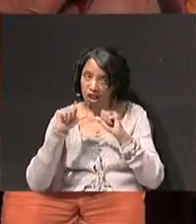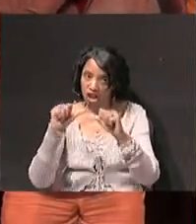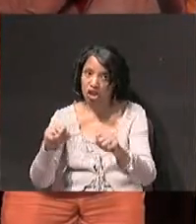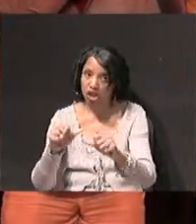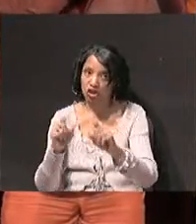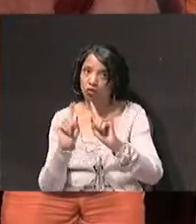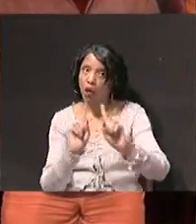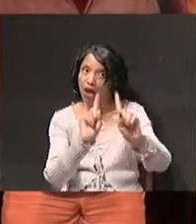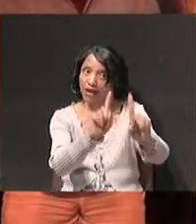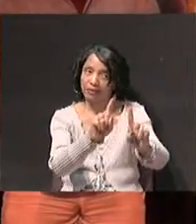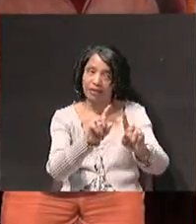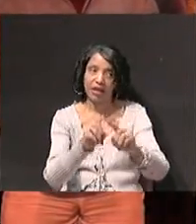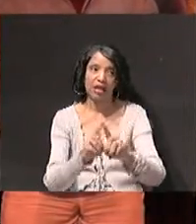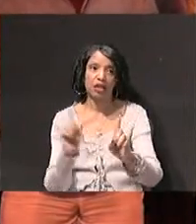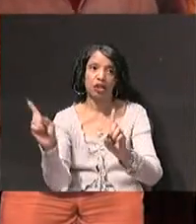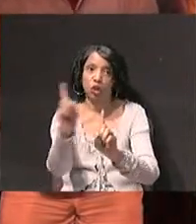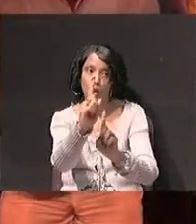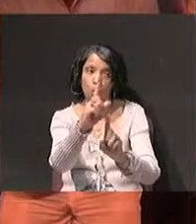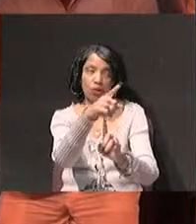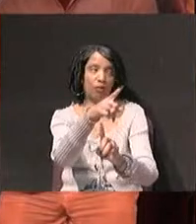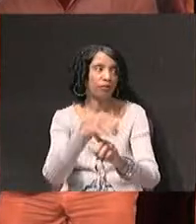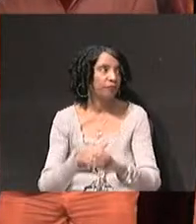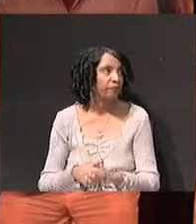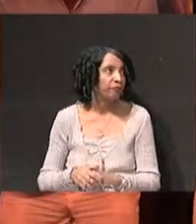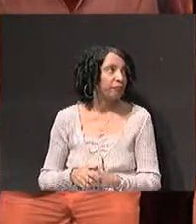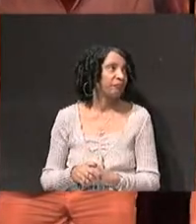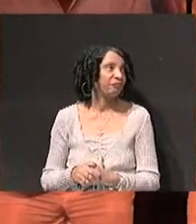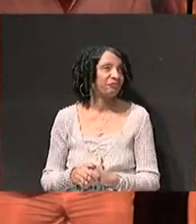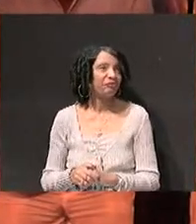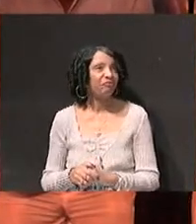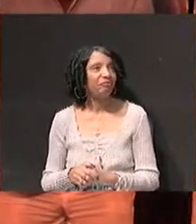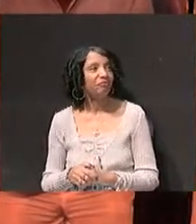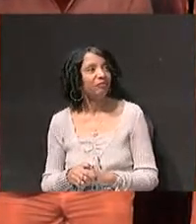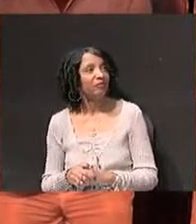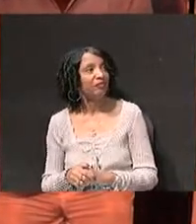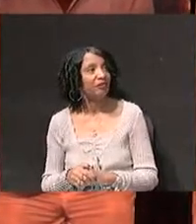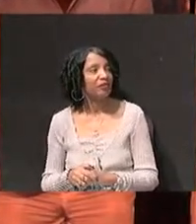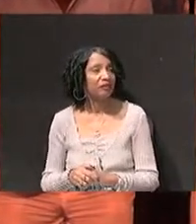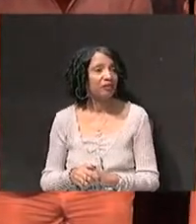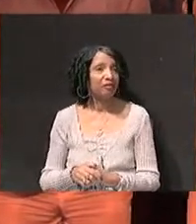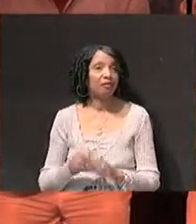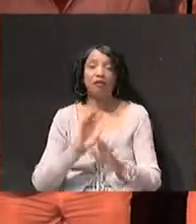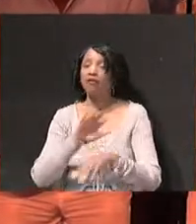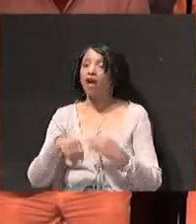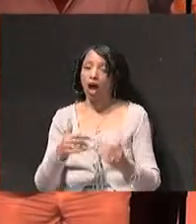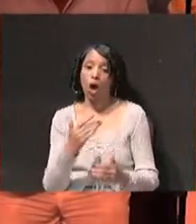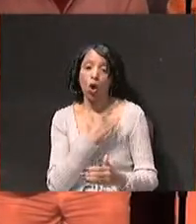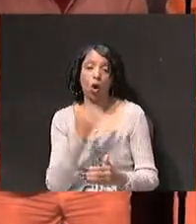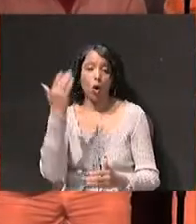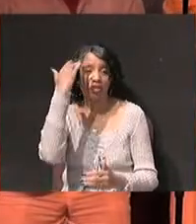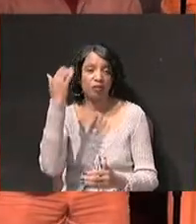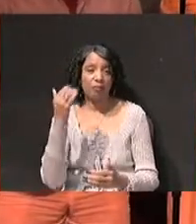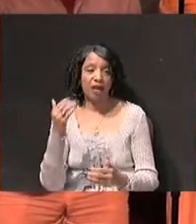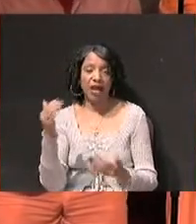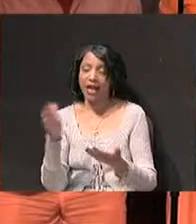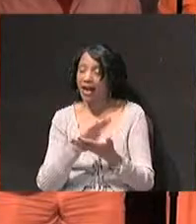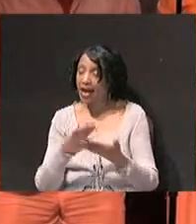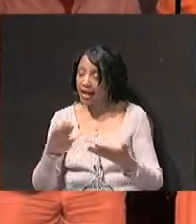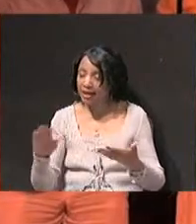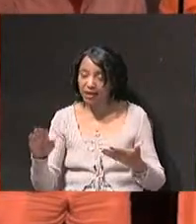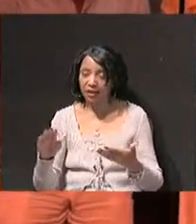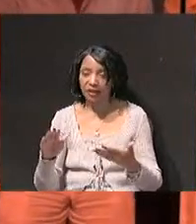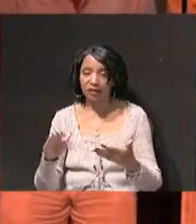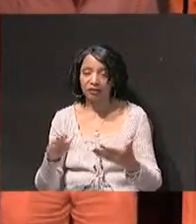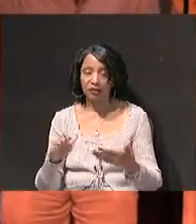today. You got to go home and cook. Amen. Amen. If our hearts and minds are clear, let us go before the Lord in prayer.